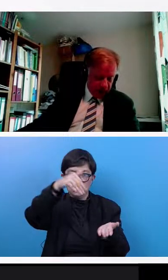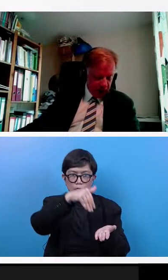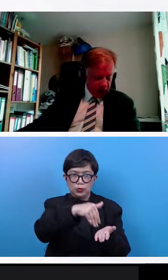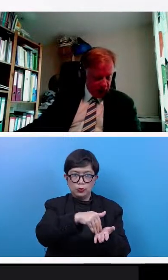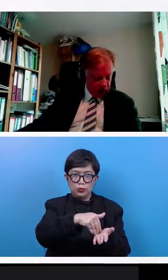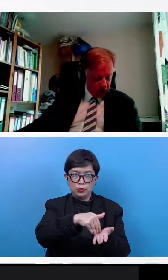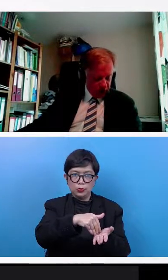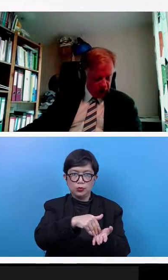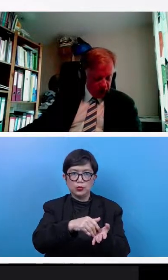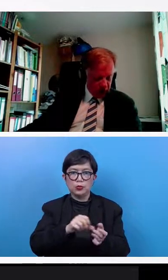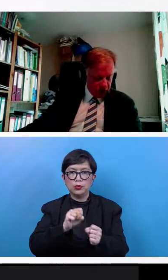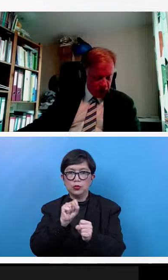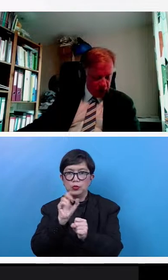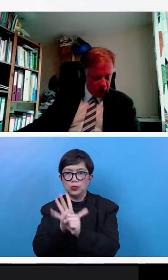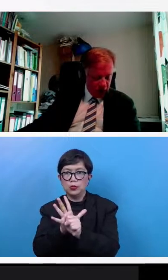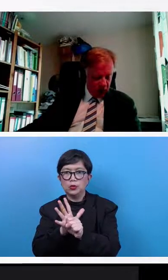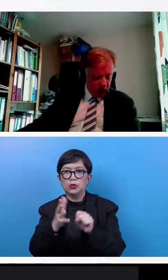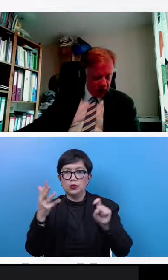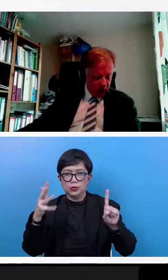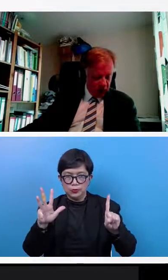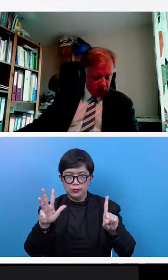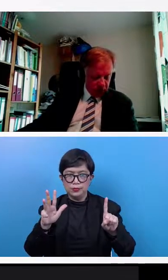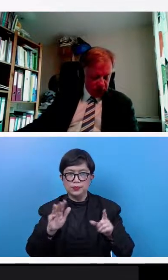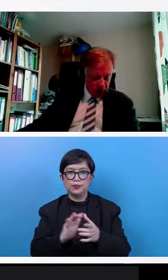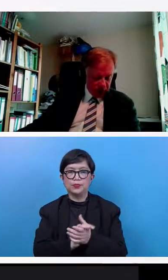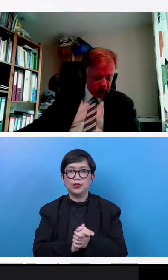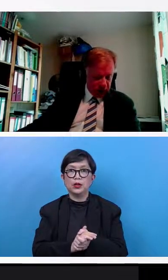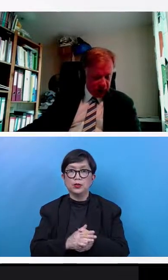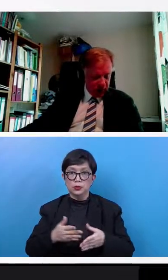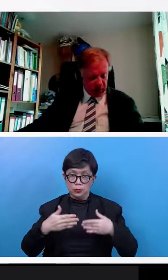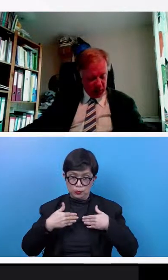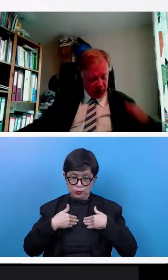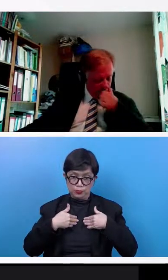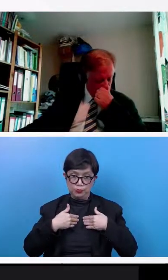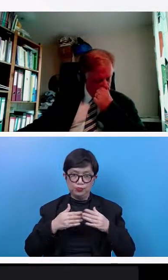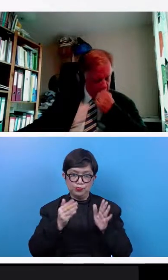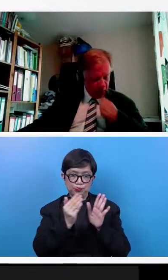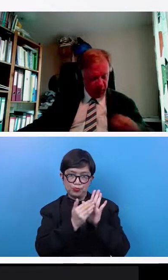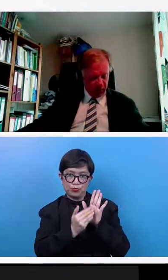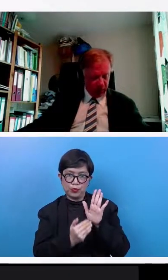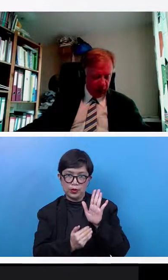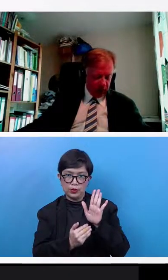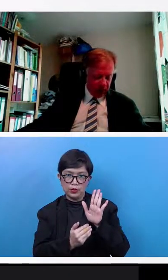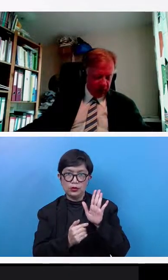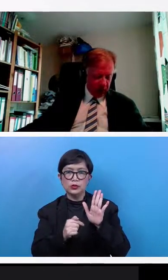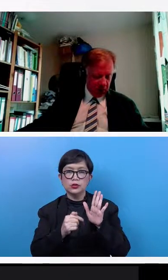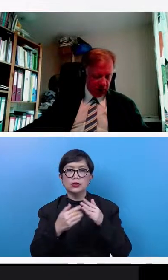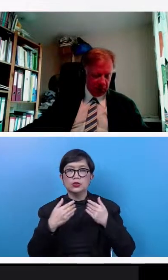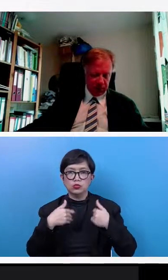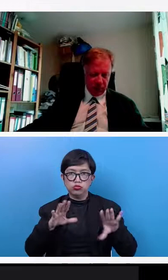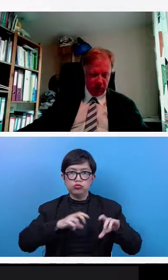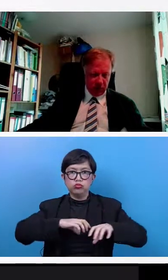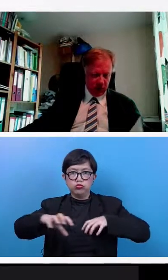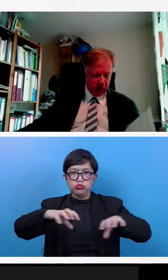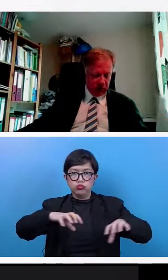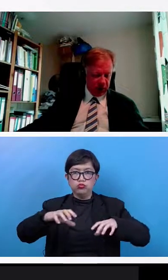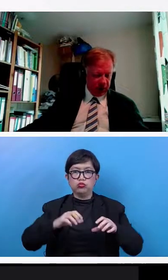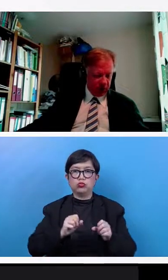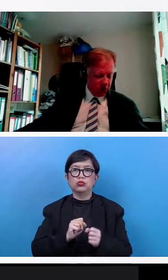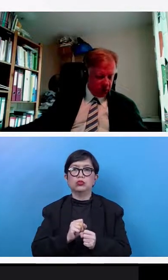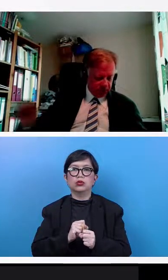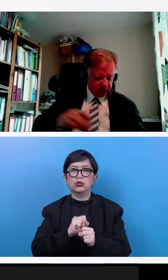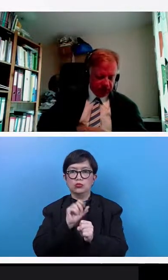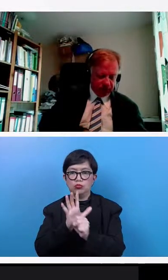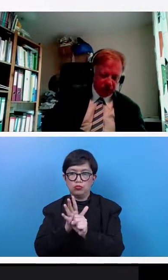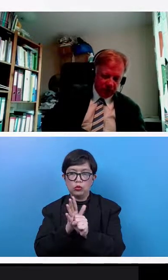existing tools, the post-disaster needs assessment, and the recovery and peace building needs